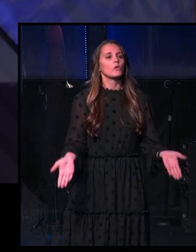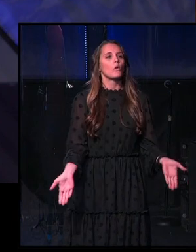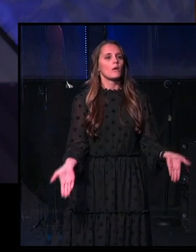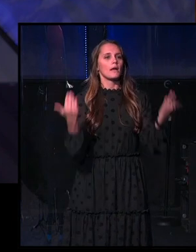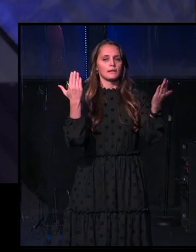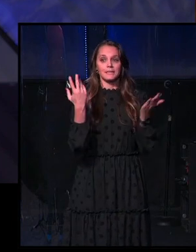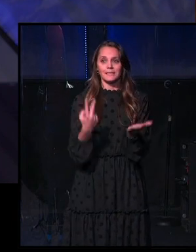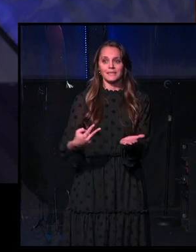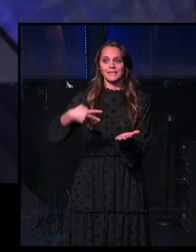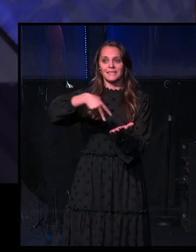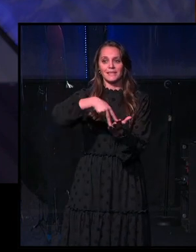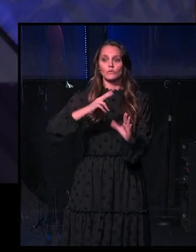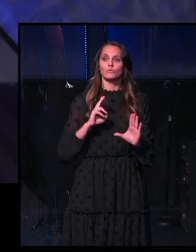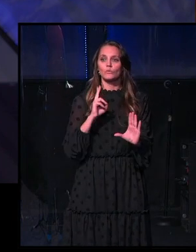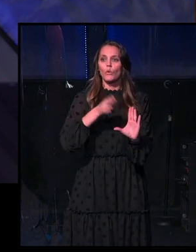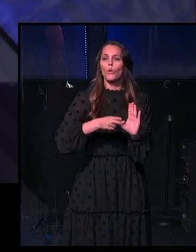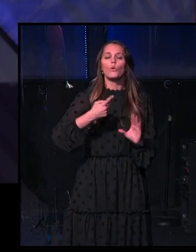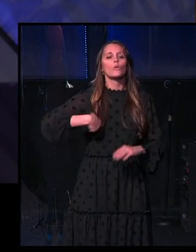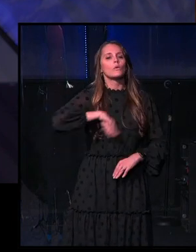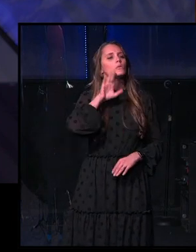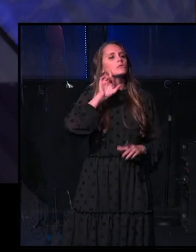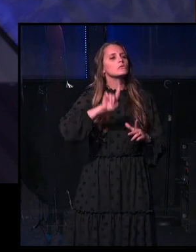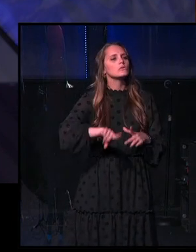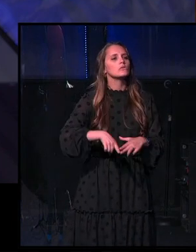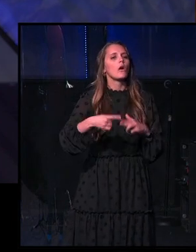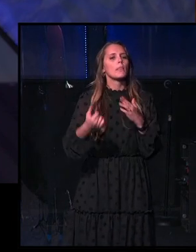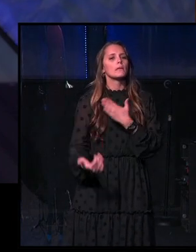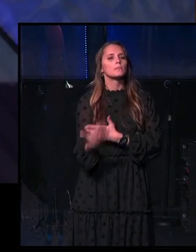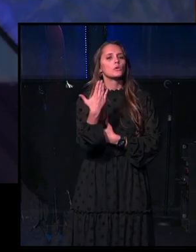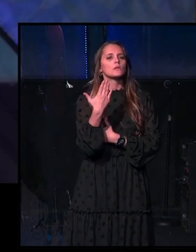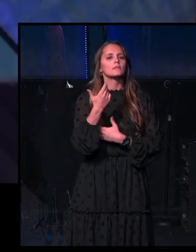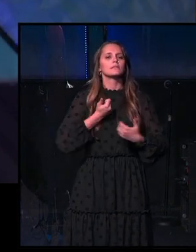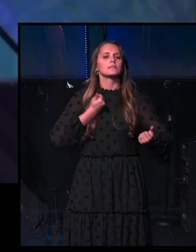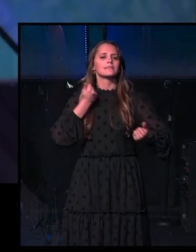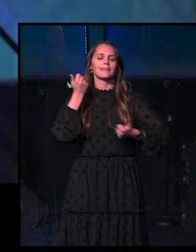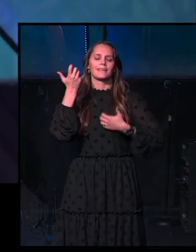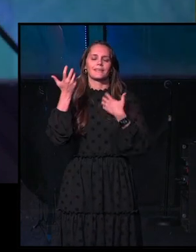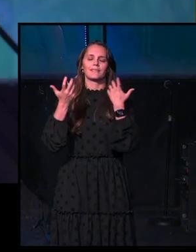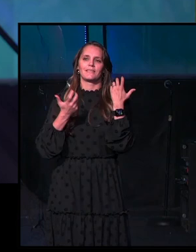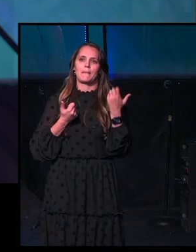us, and we're going to start this morning off singing.